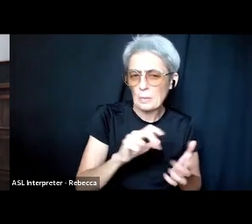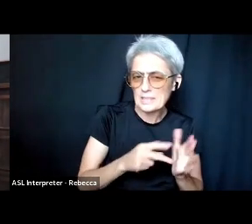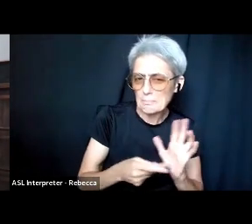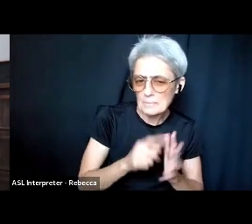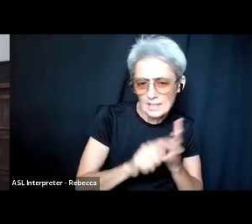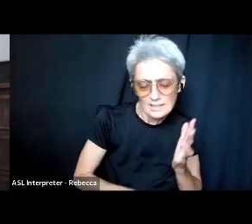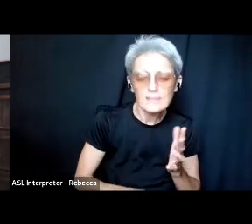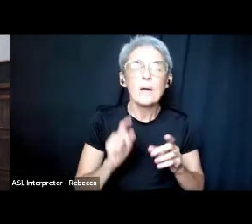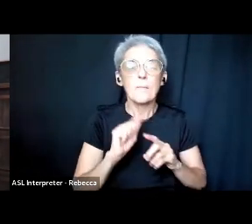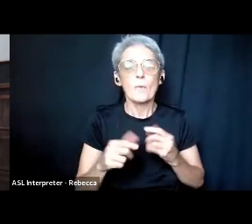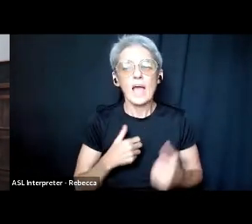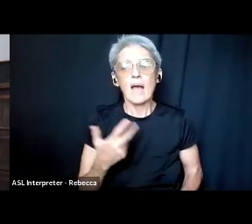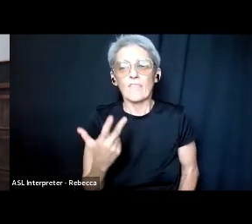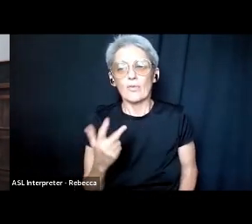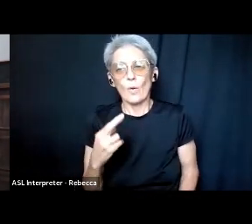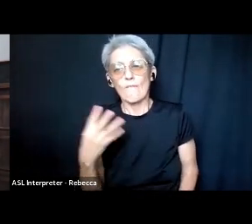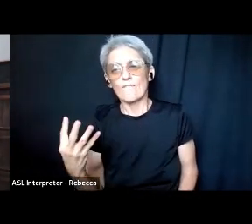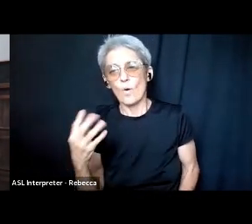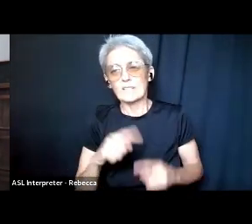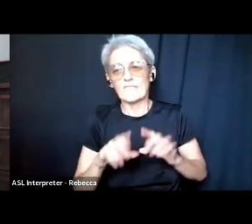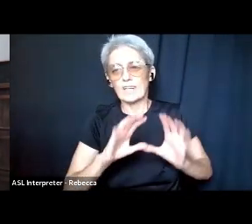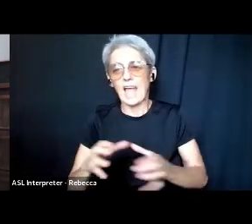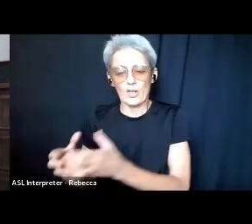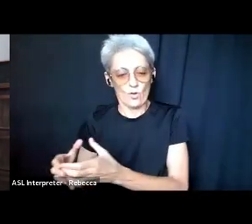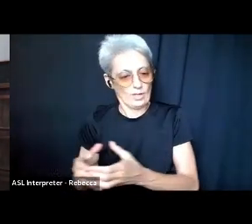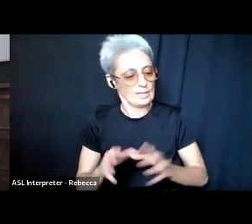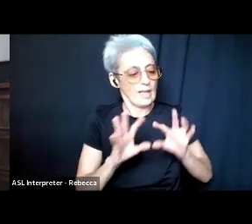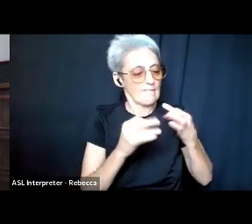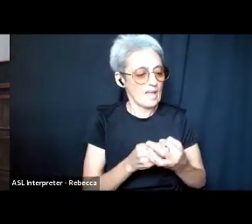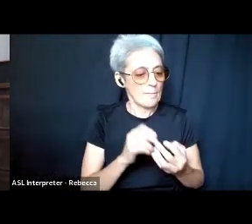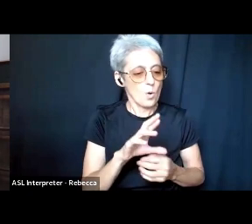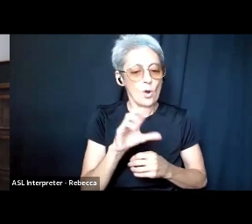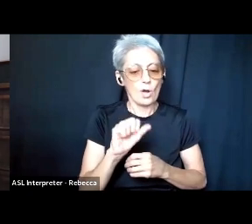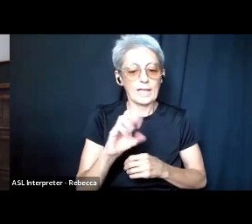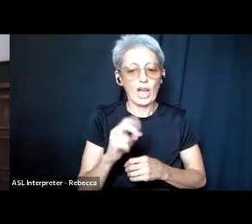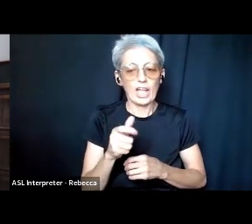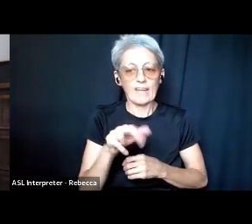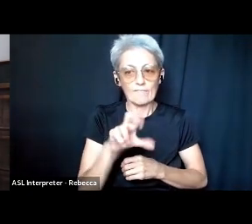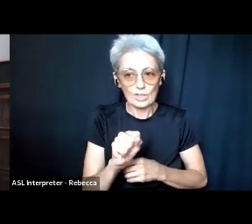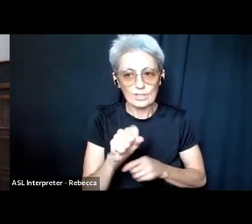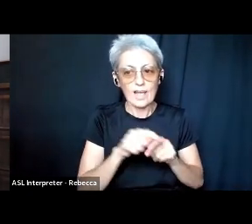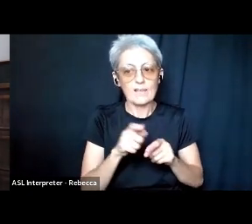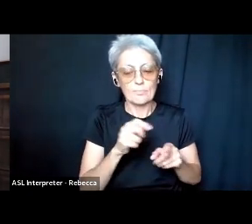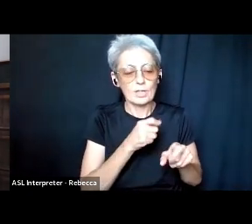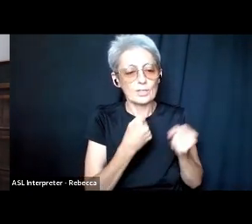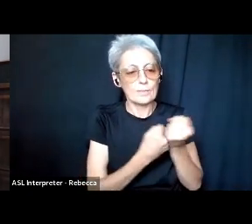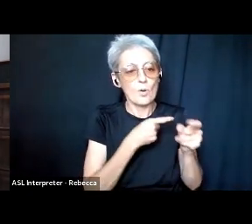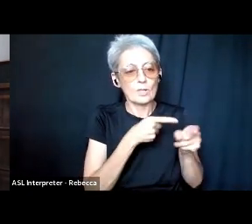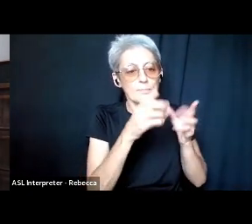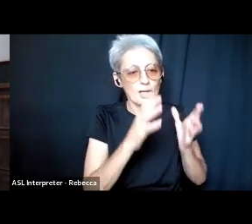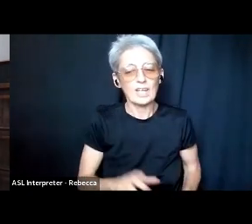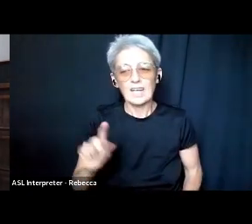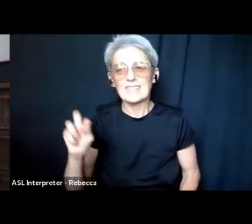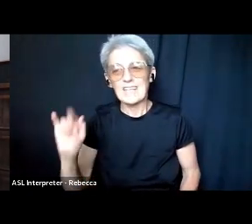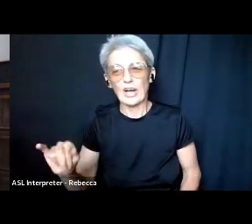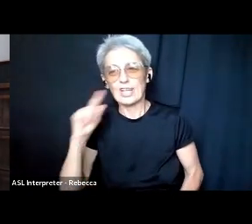different categories of peer support. There's families or caregivers as peer support specialists. That's what Terry was just talking about. So these